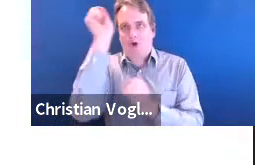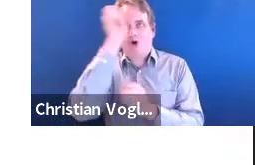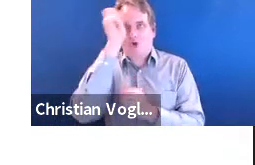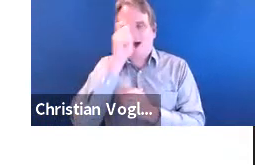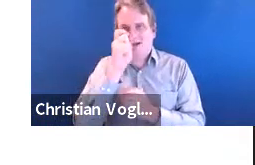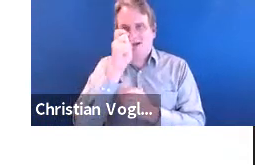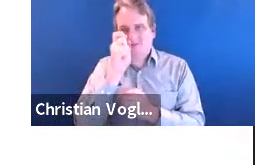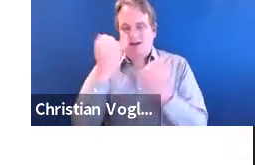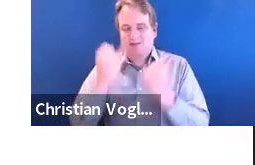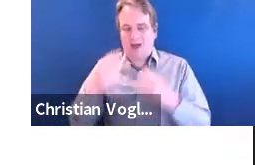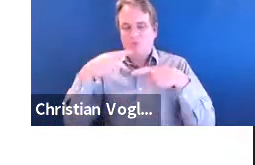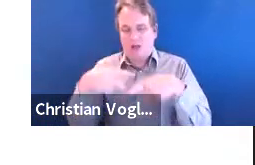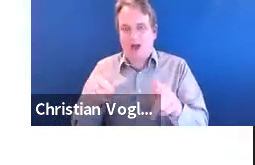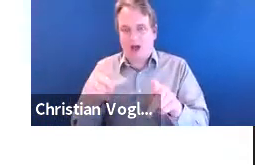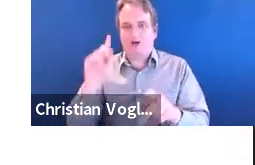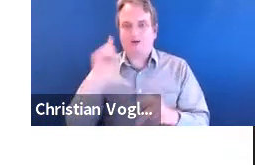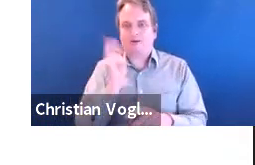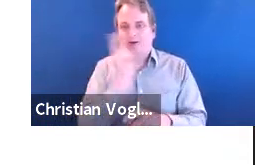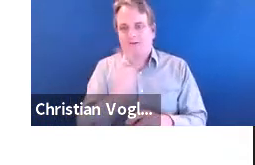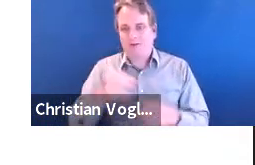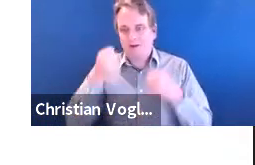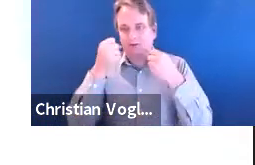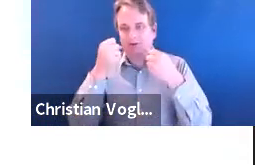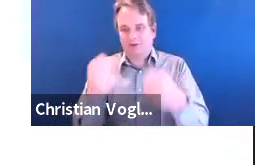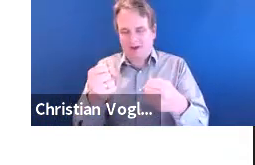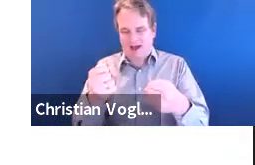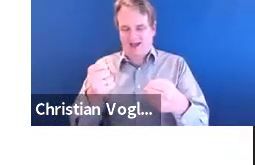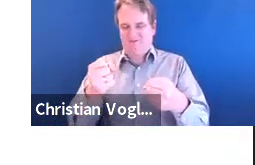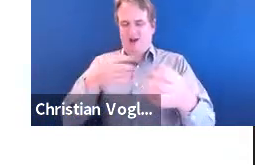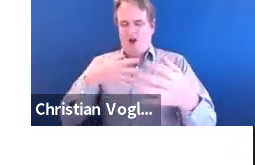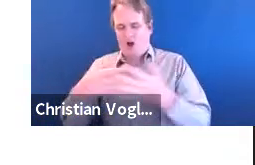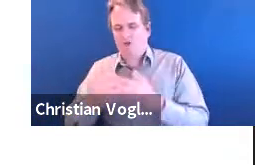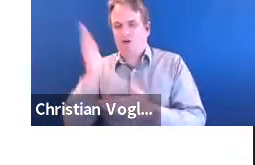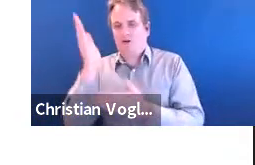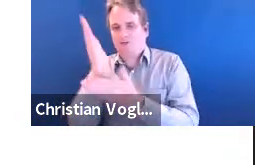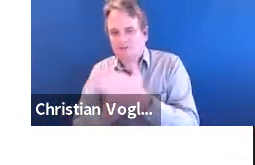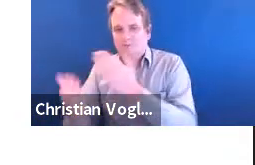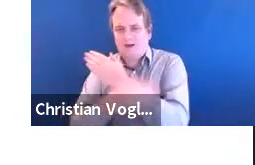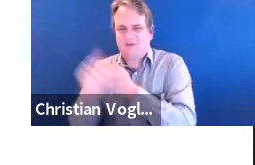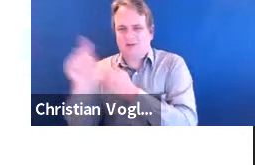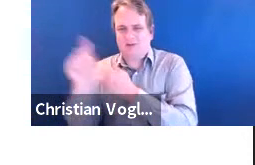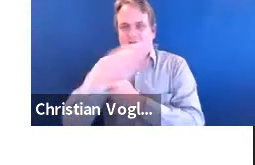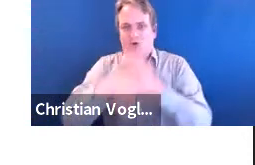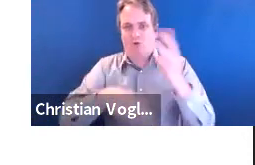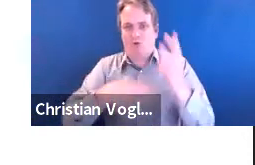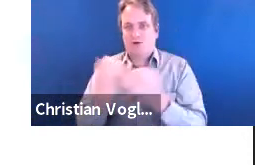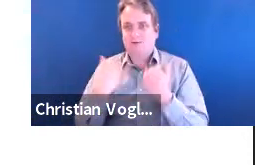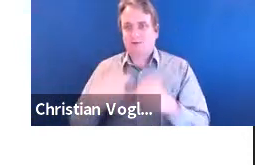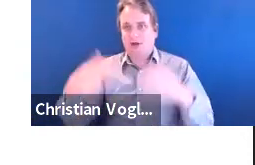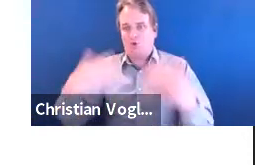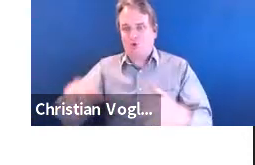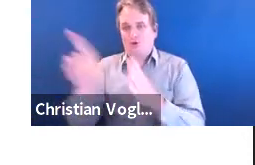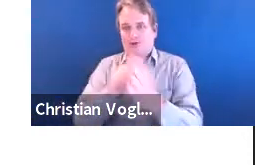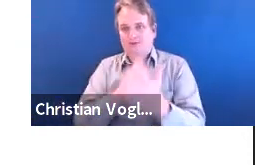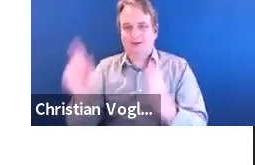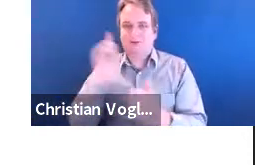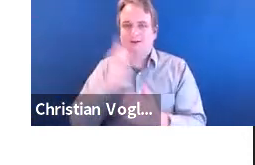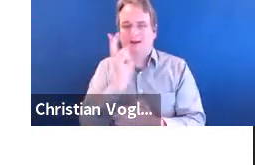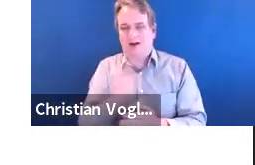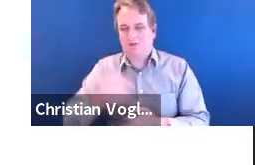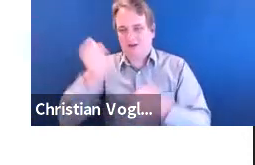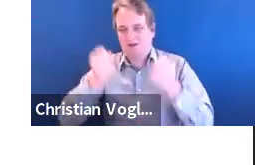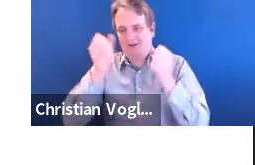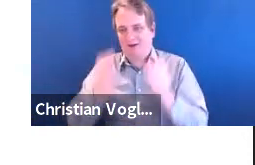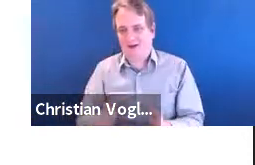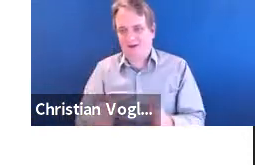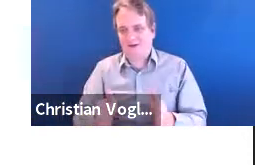Thankfully, we have become a little wiser about this in the US context, and deaf and hard of hearing people are allowed to drive. However, in some